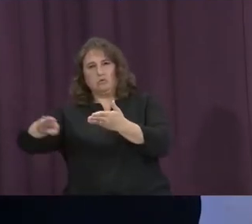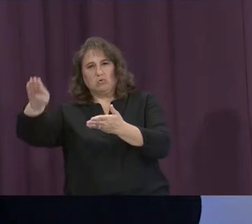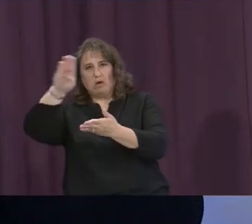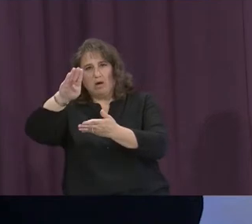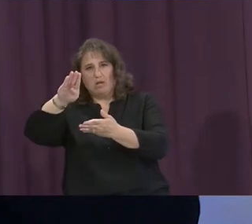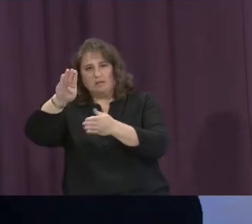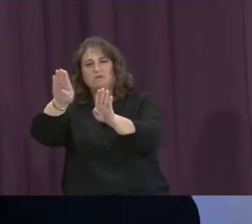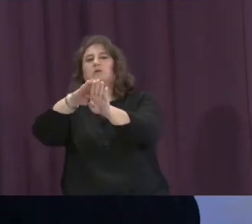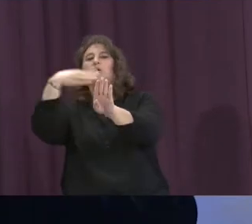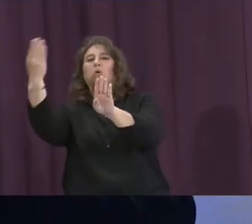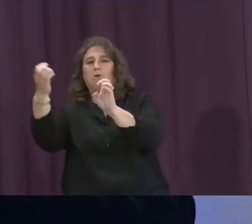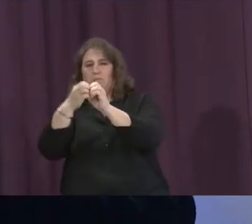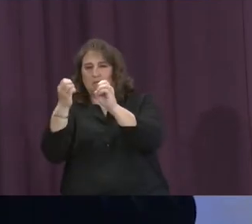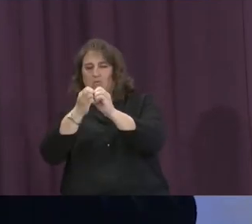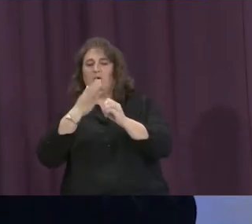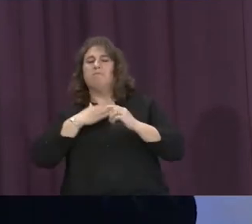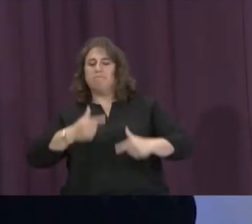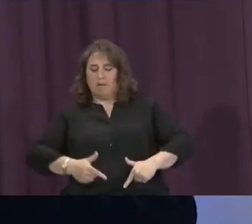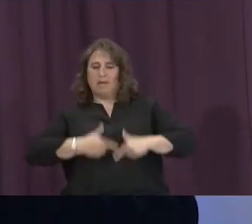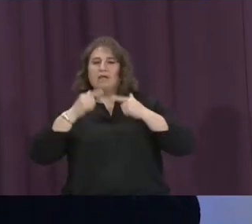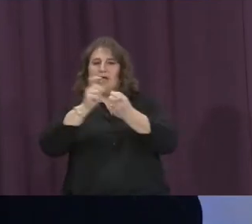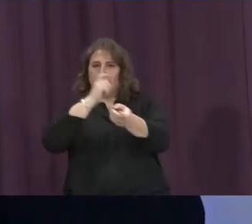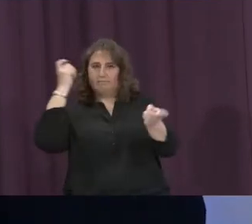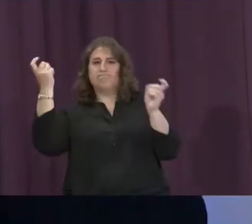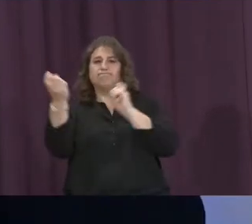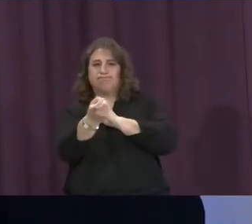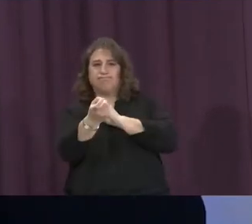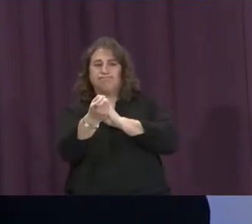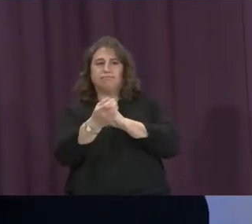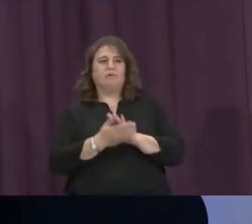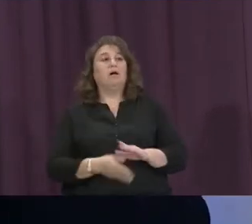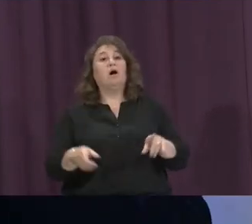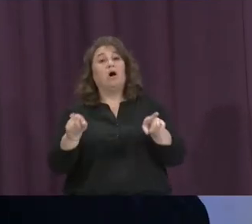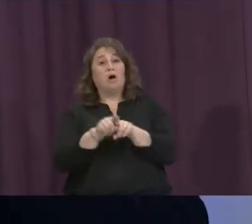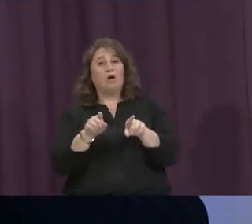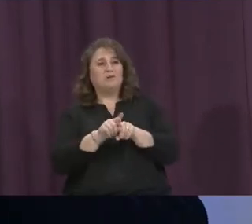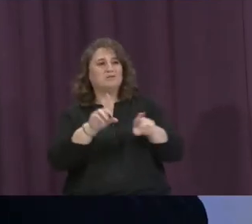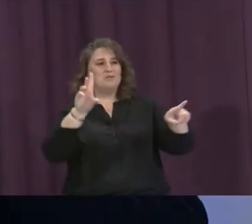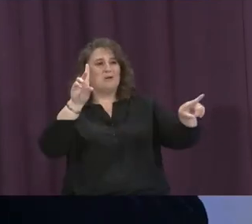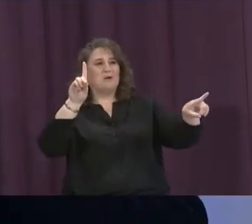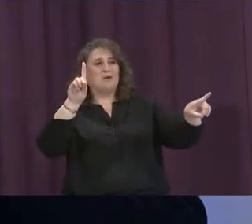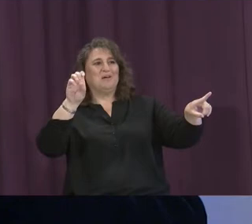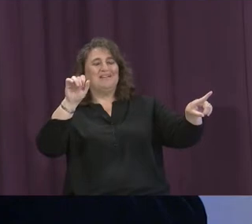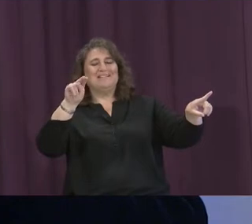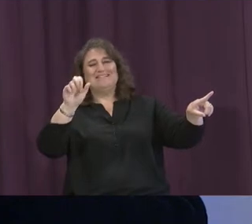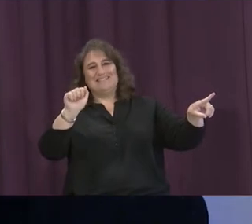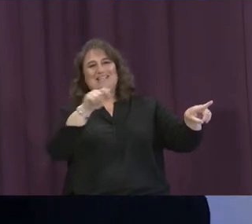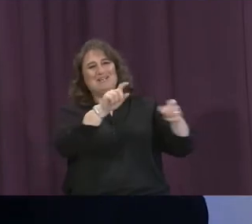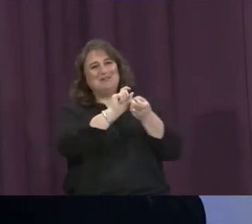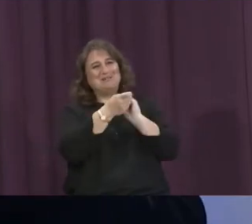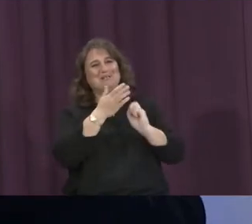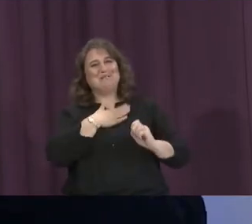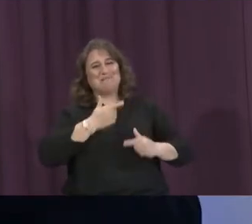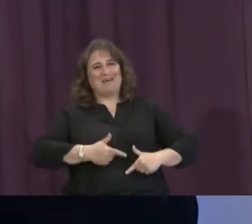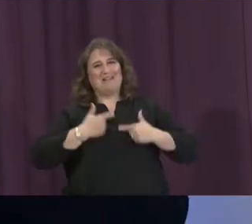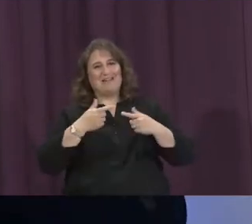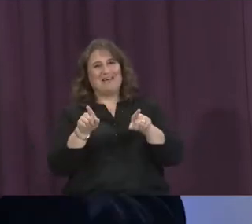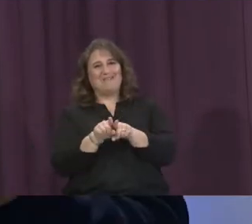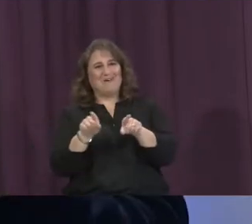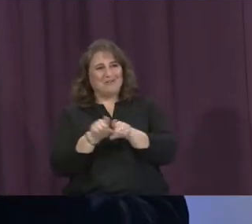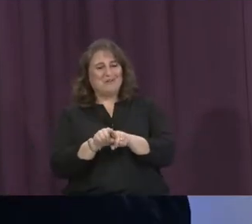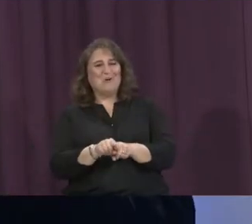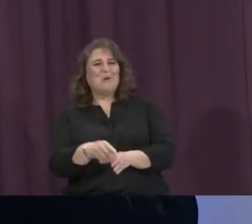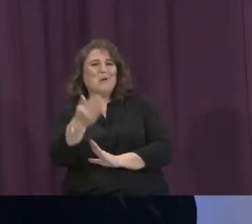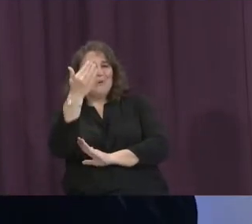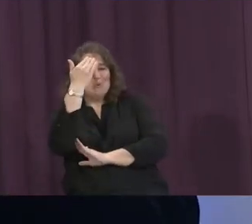was just, it was a life changing. It was life changing. And of course, Miss Dina, you have changed my life. Oh, you know, that was something knowing